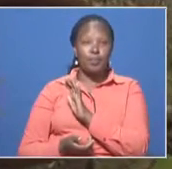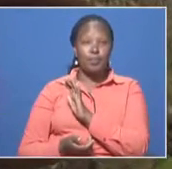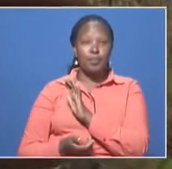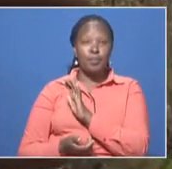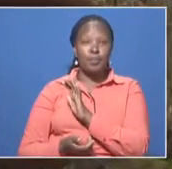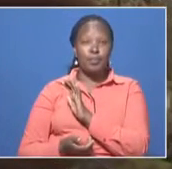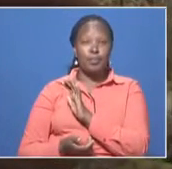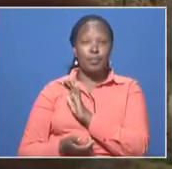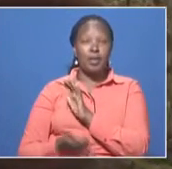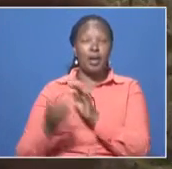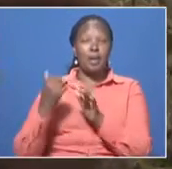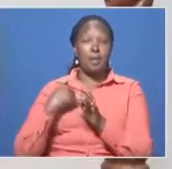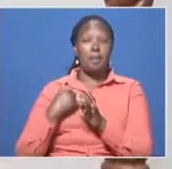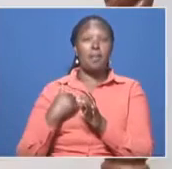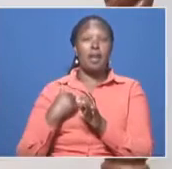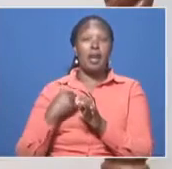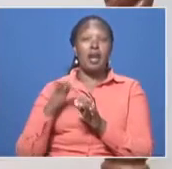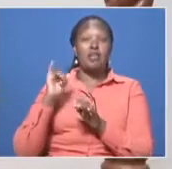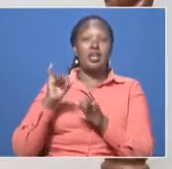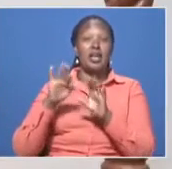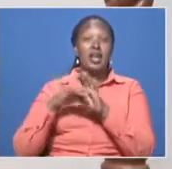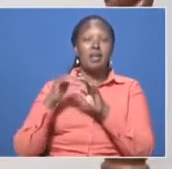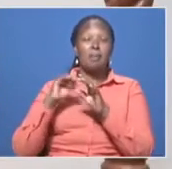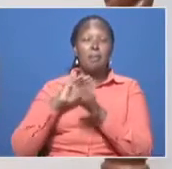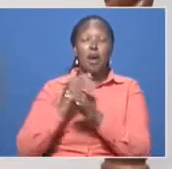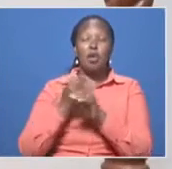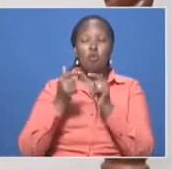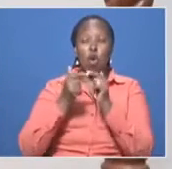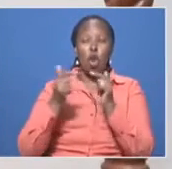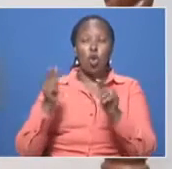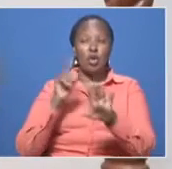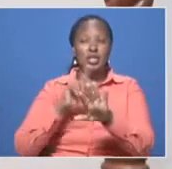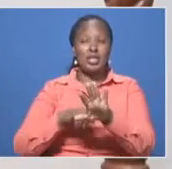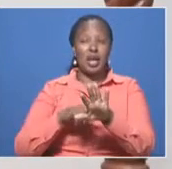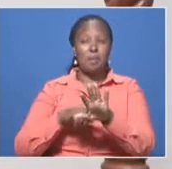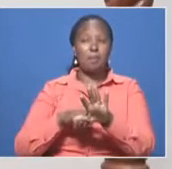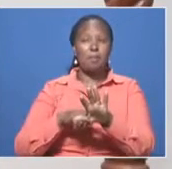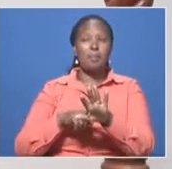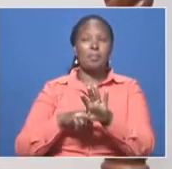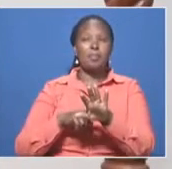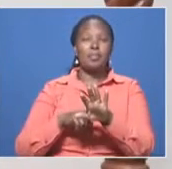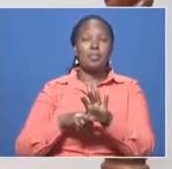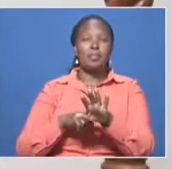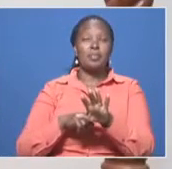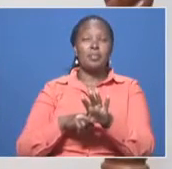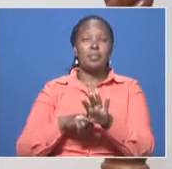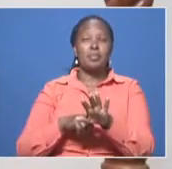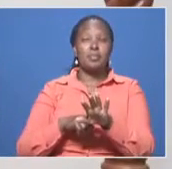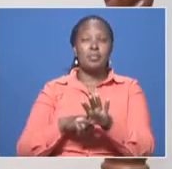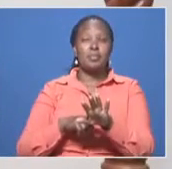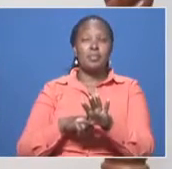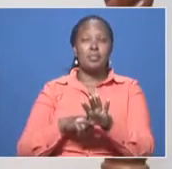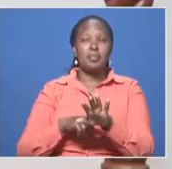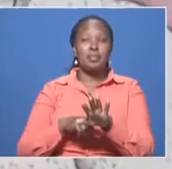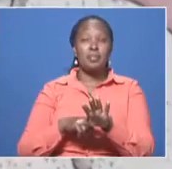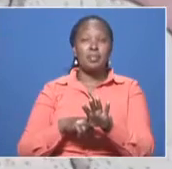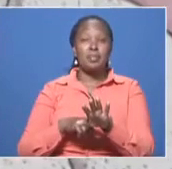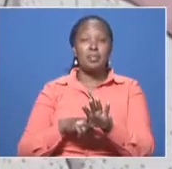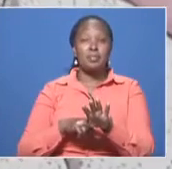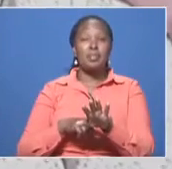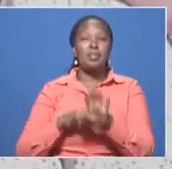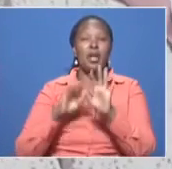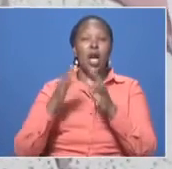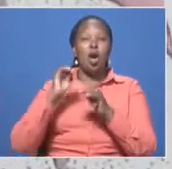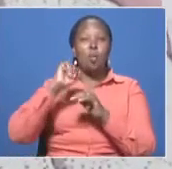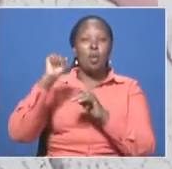have been in power so long, have so shaped, as you have said, the way politicians